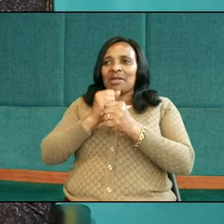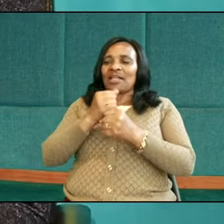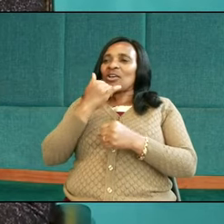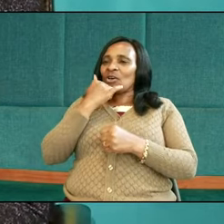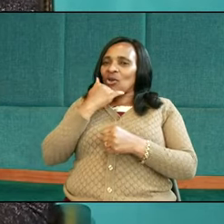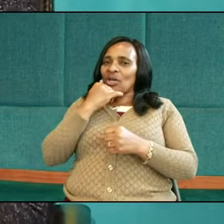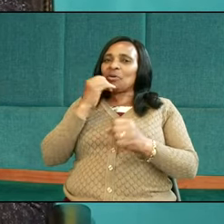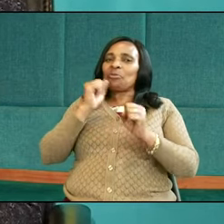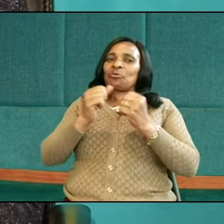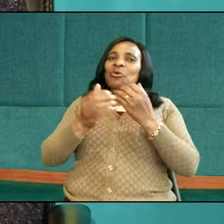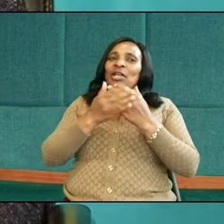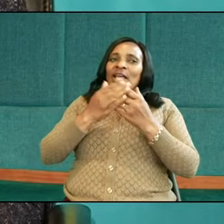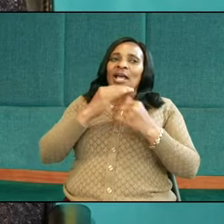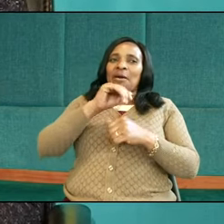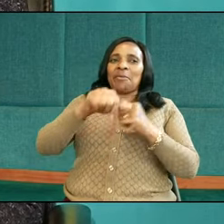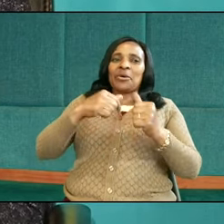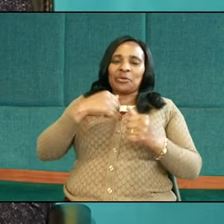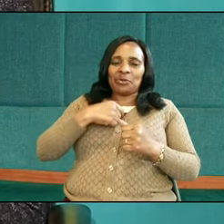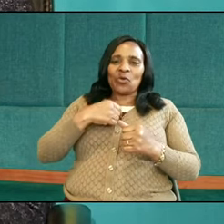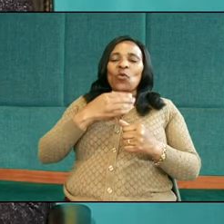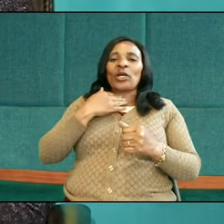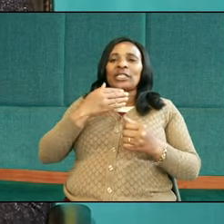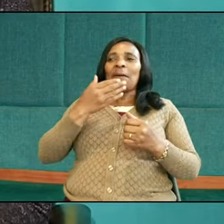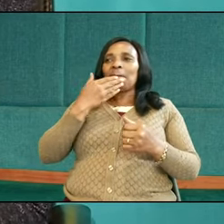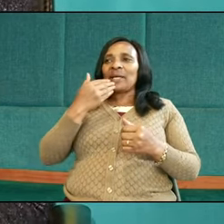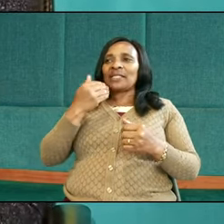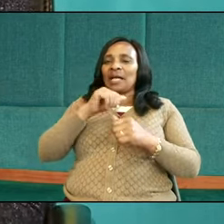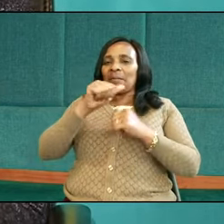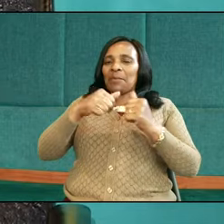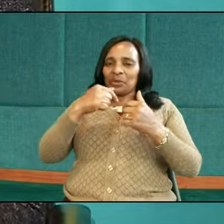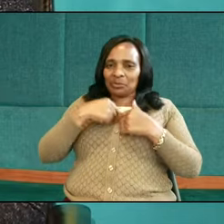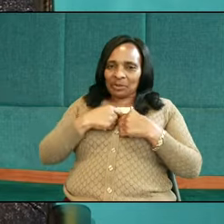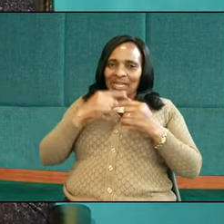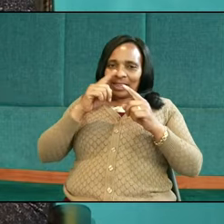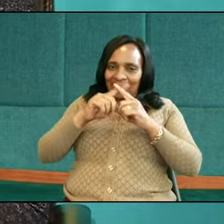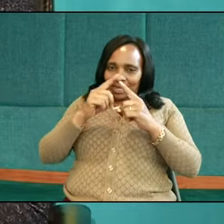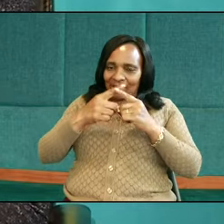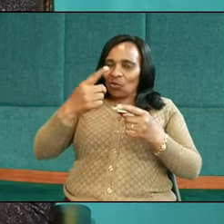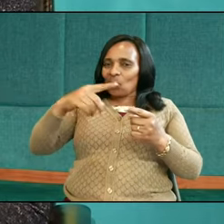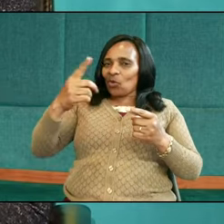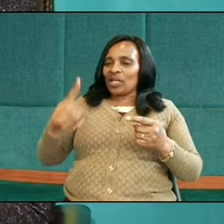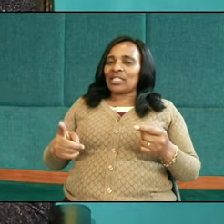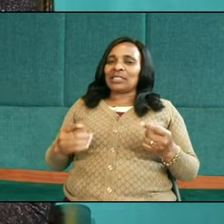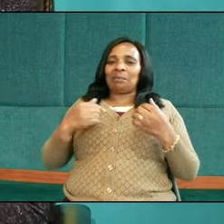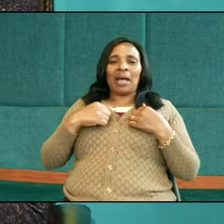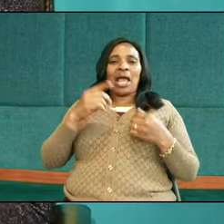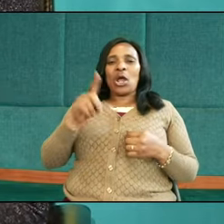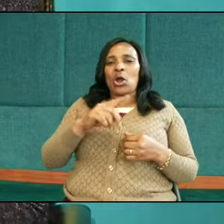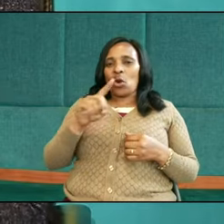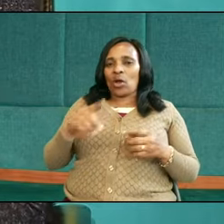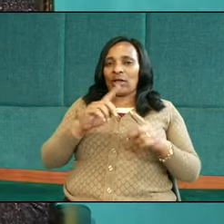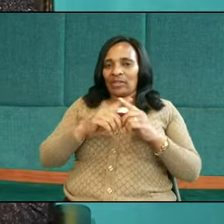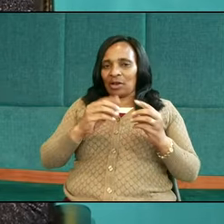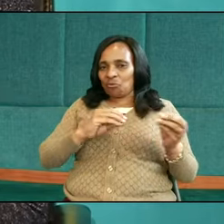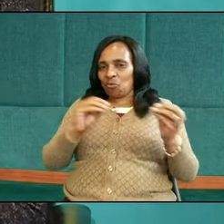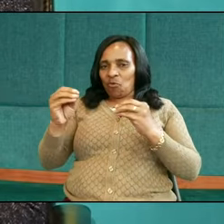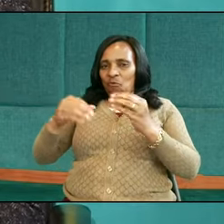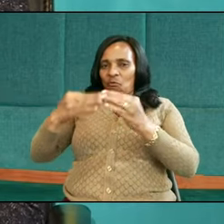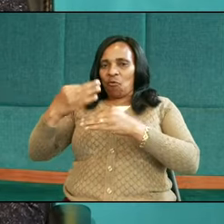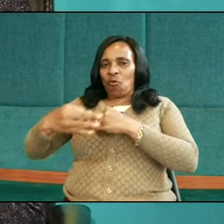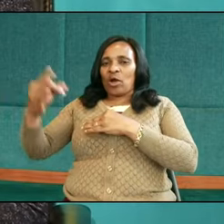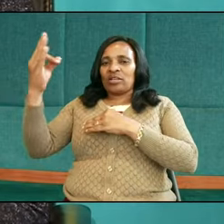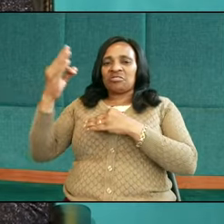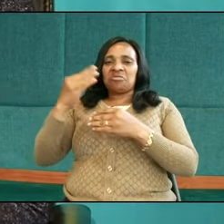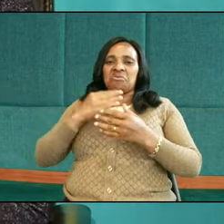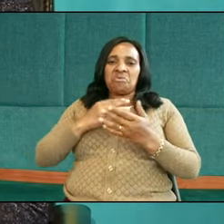that you care about me and you want the best for me, so you want me to correct my mistake and move forward in the best way.